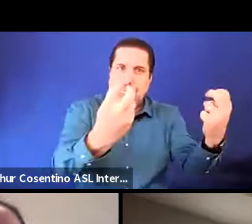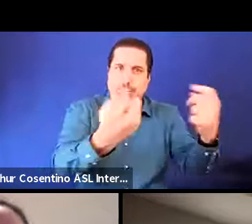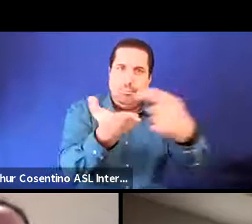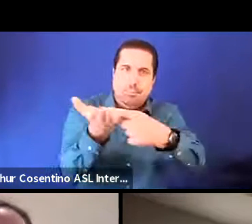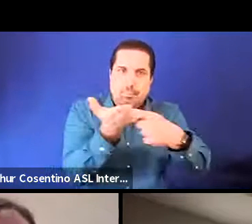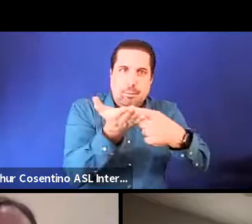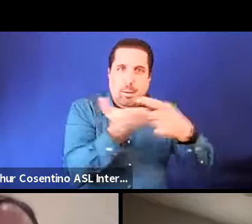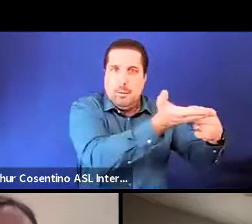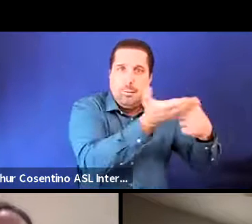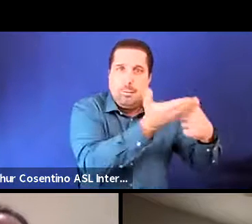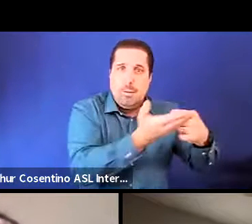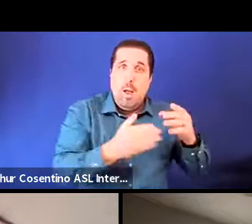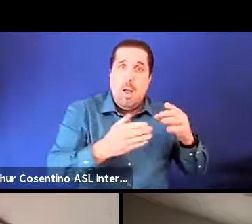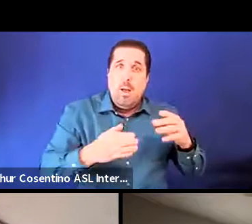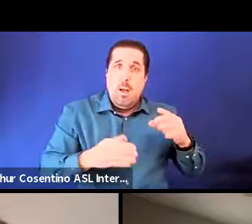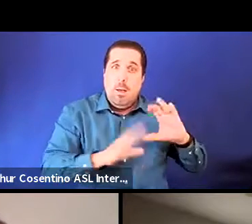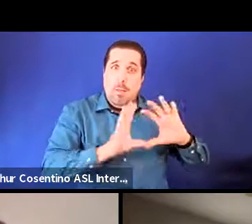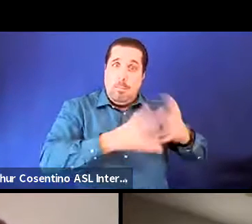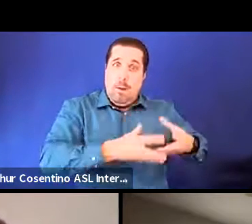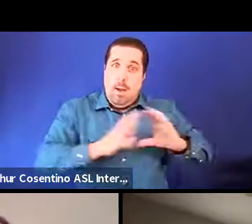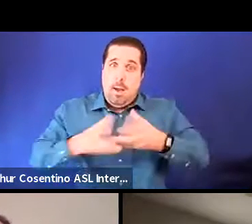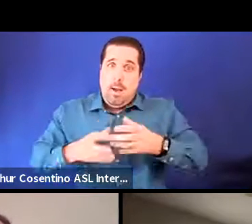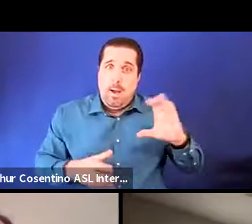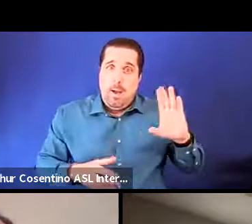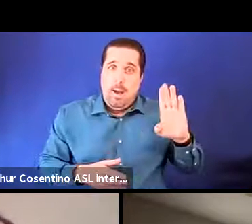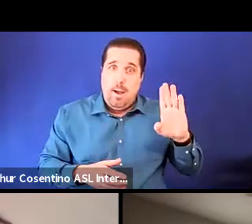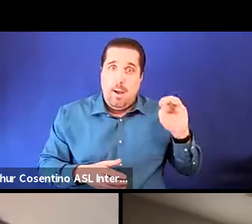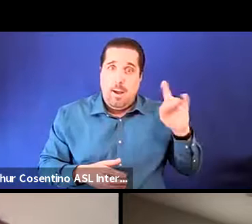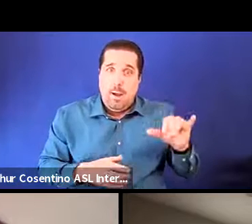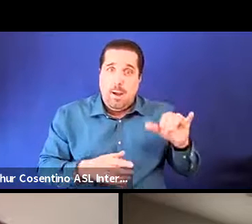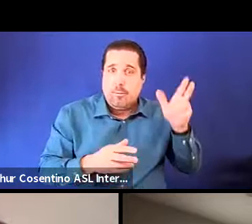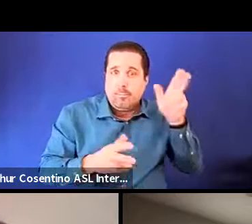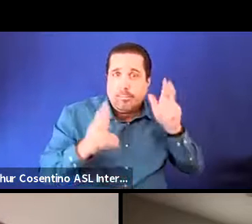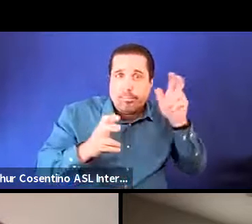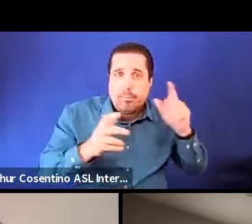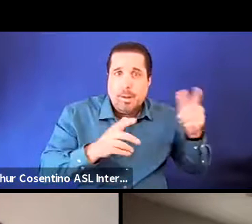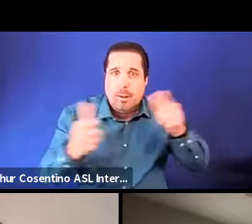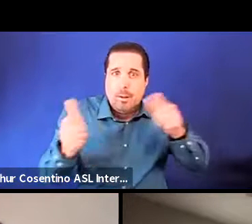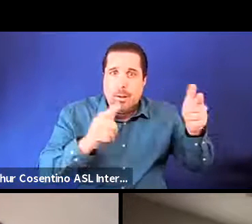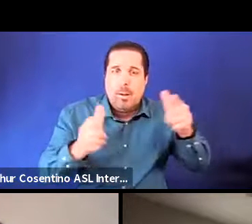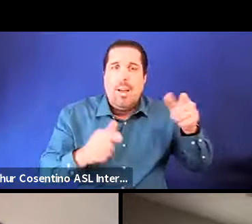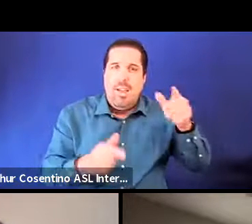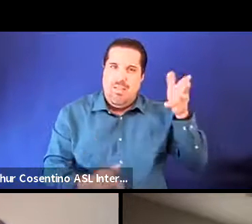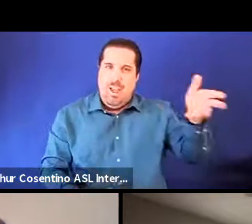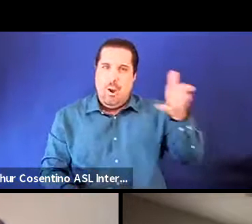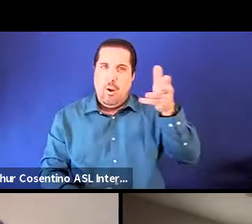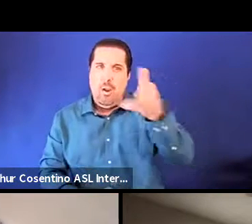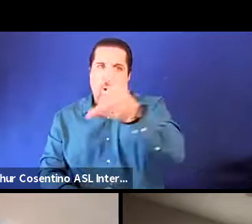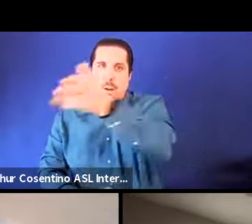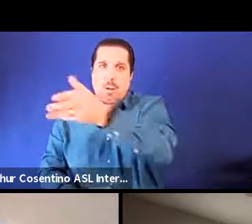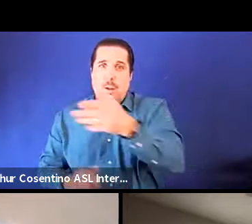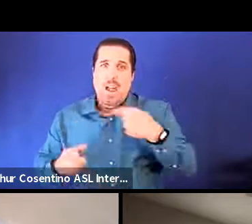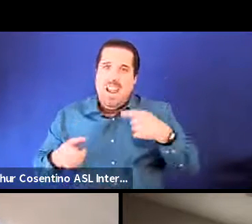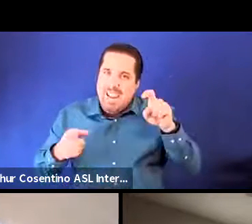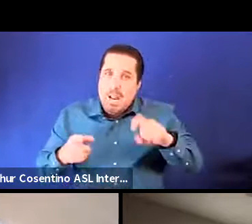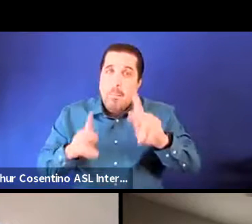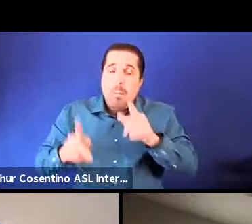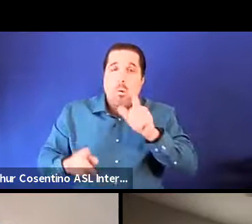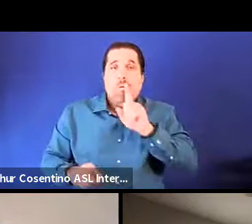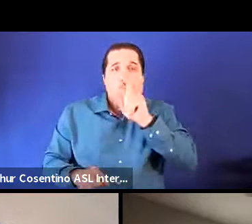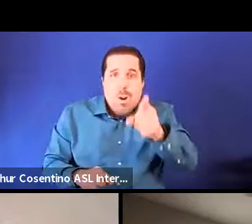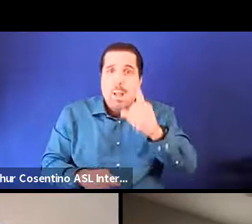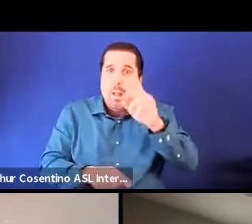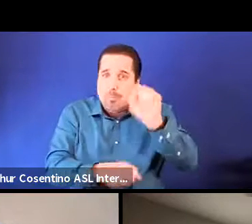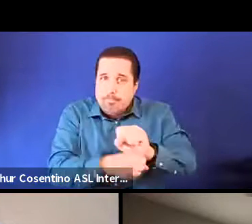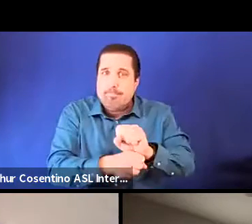bodies that tend to get listened to, right? So those are the places that we need to impact. And it's always good to put impacted people on those spaces. That's the other thing I want to